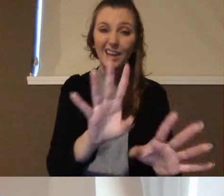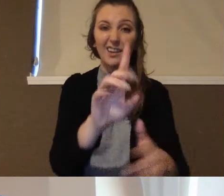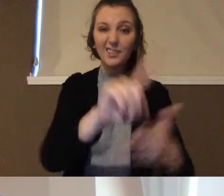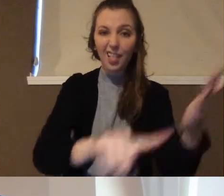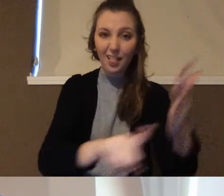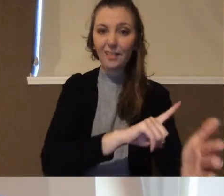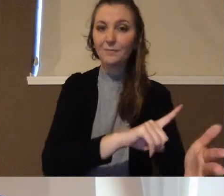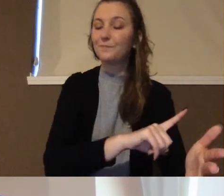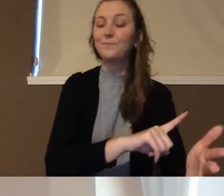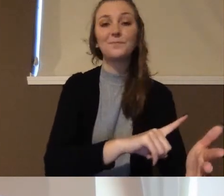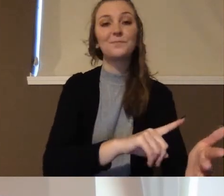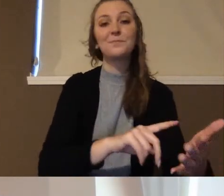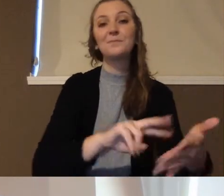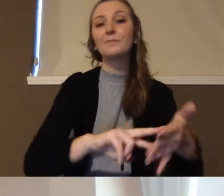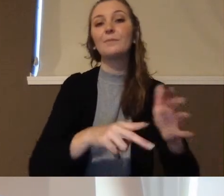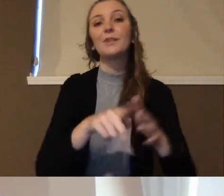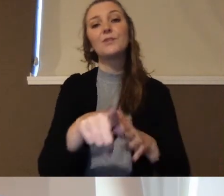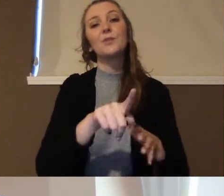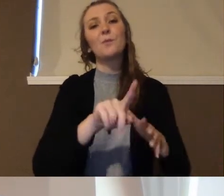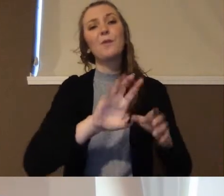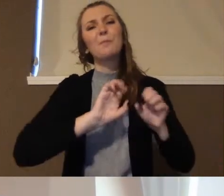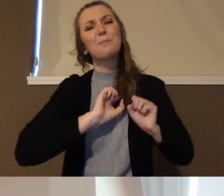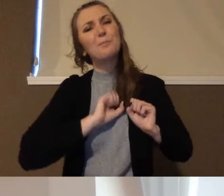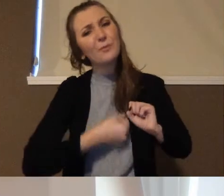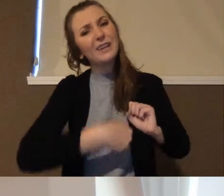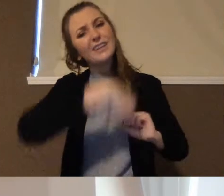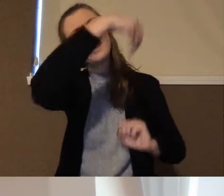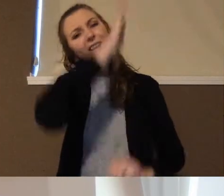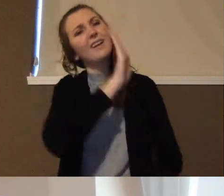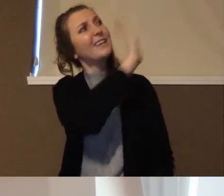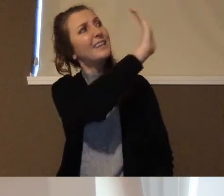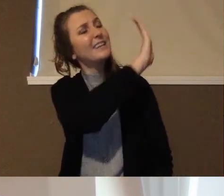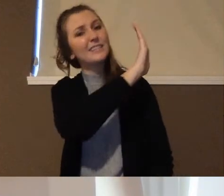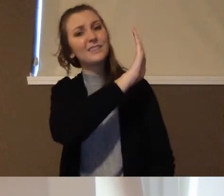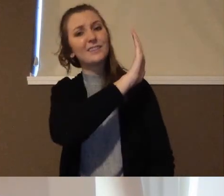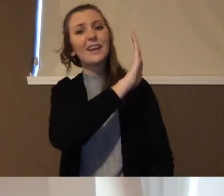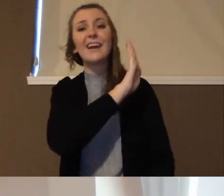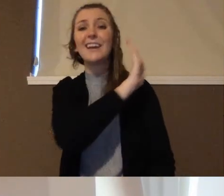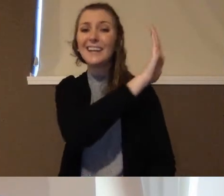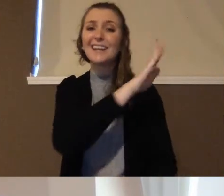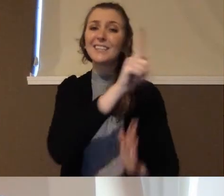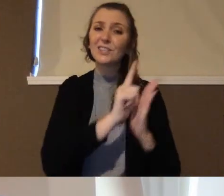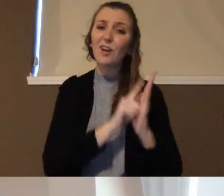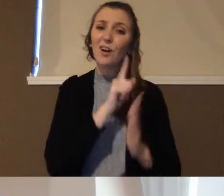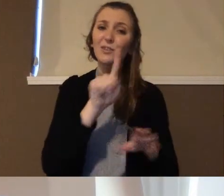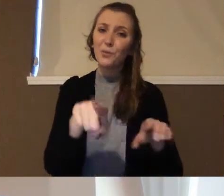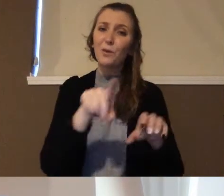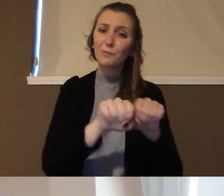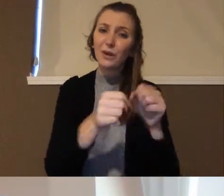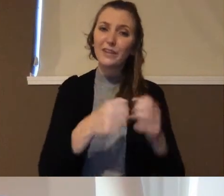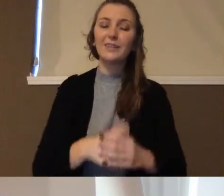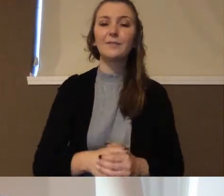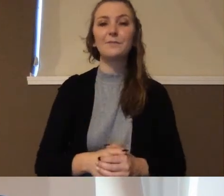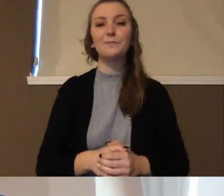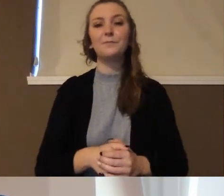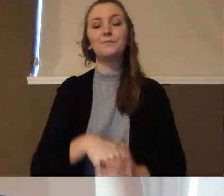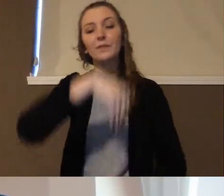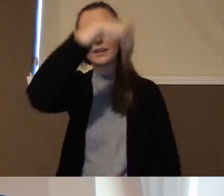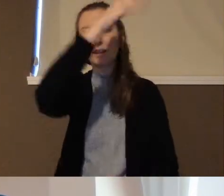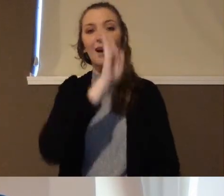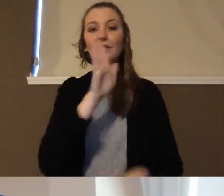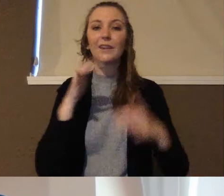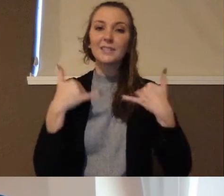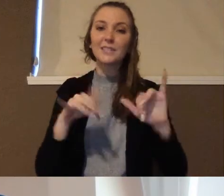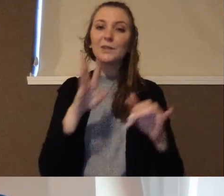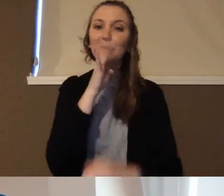and breaking God's law. The God who is still speaking always is speaking a word